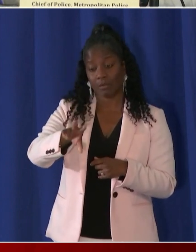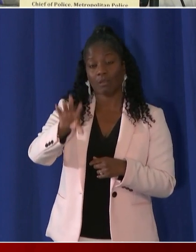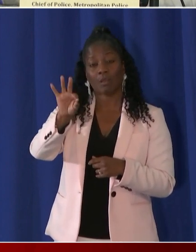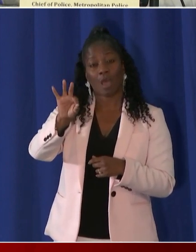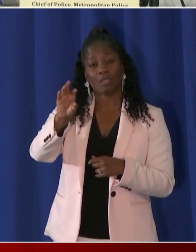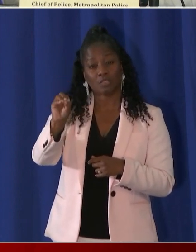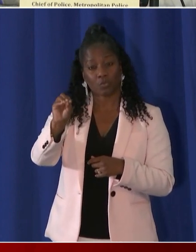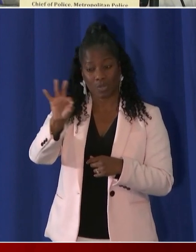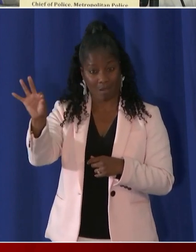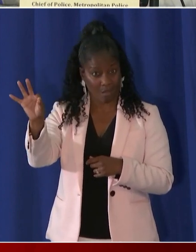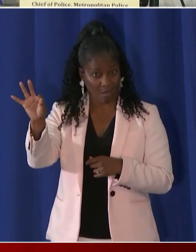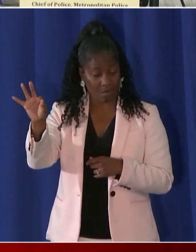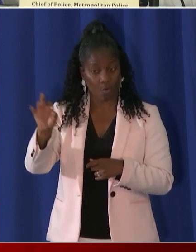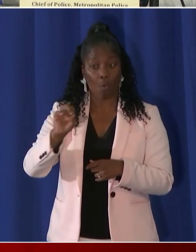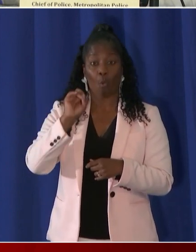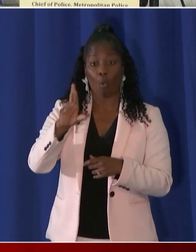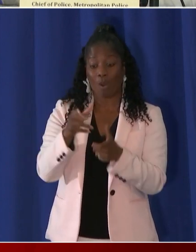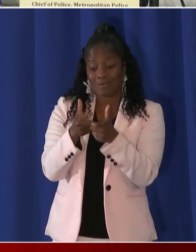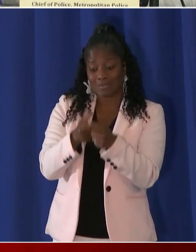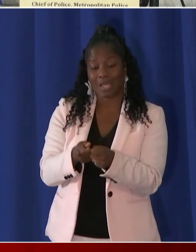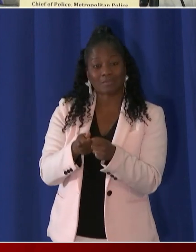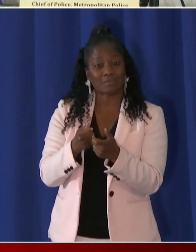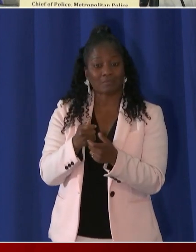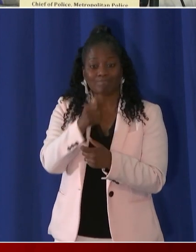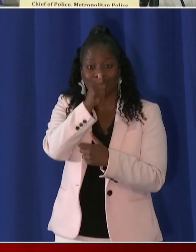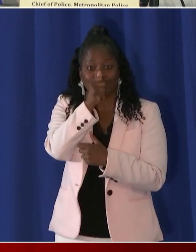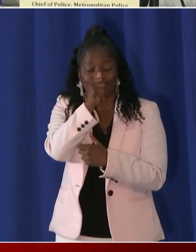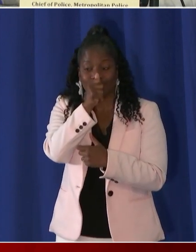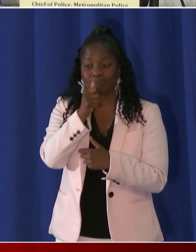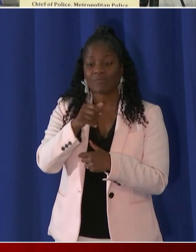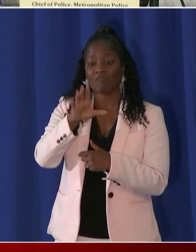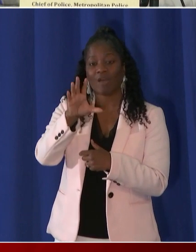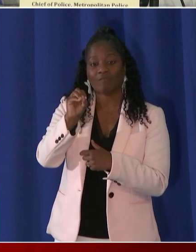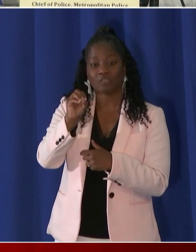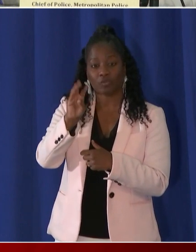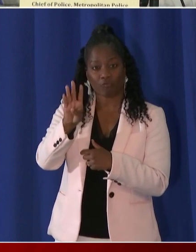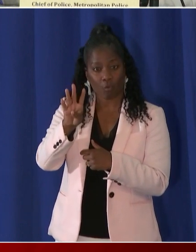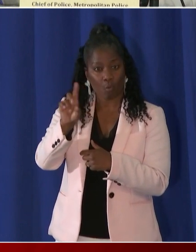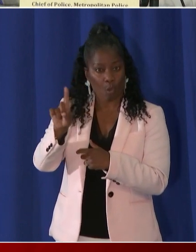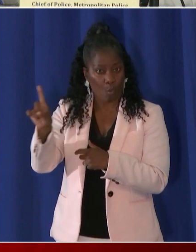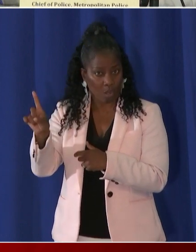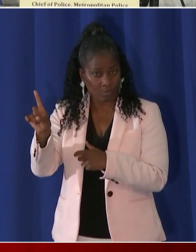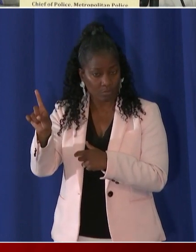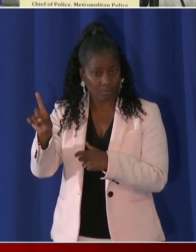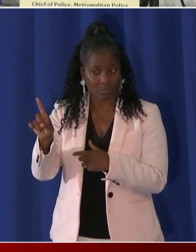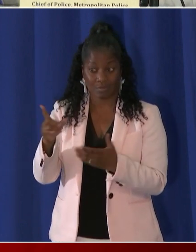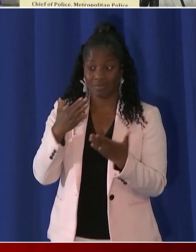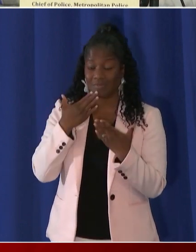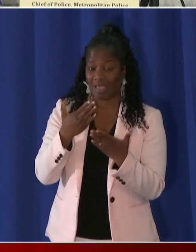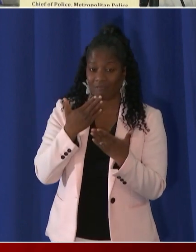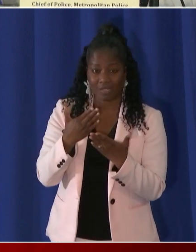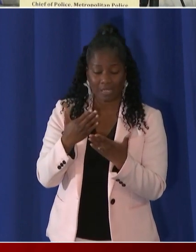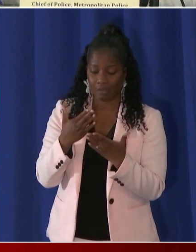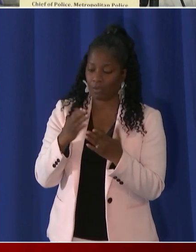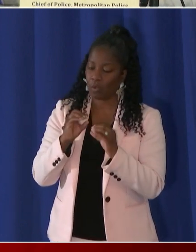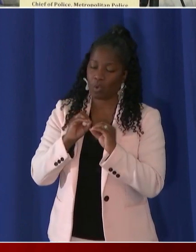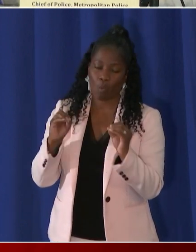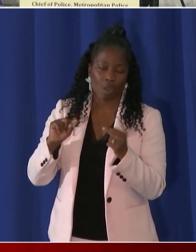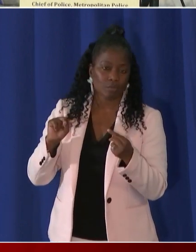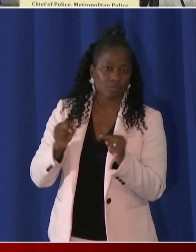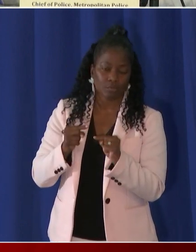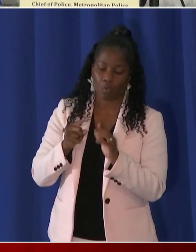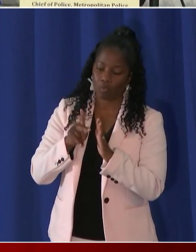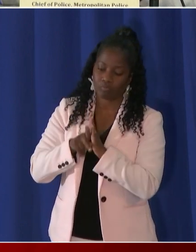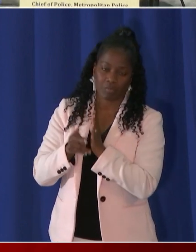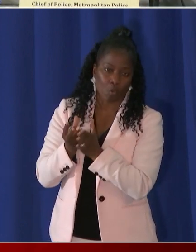202-727-9099, or you can text us anonymously at 50411. Thankfully, no one lost their life in